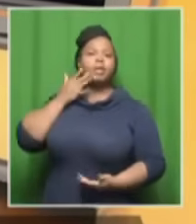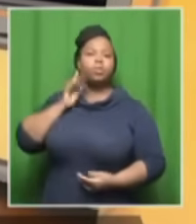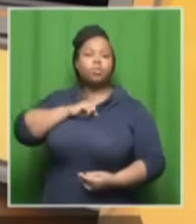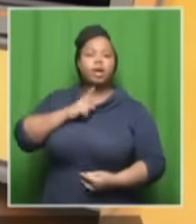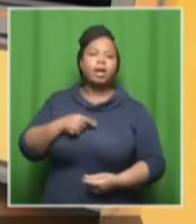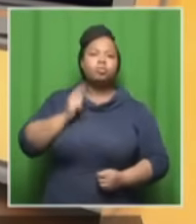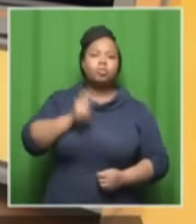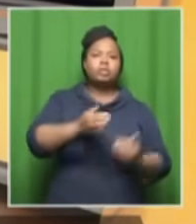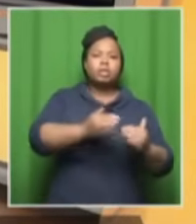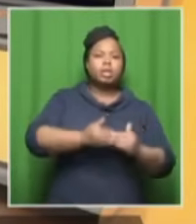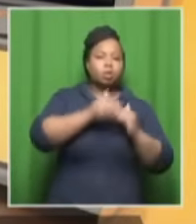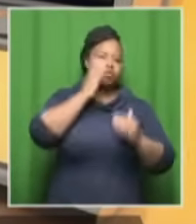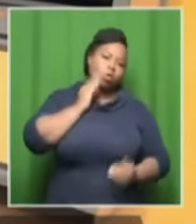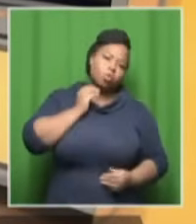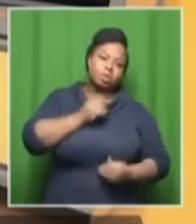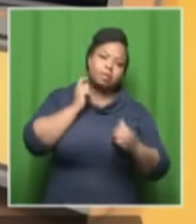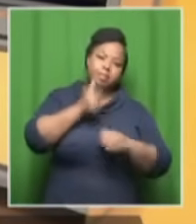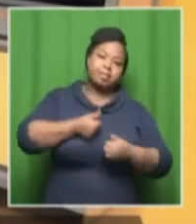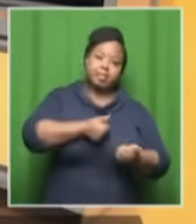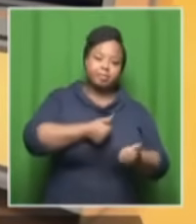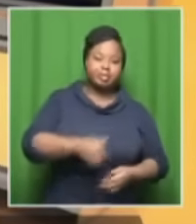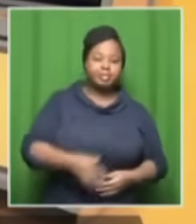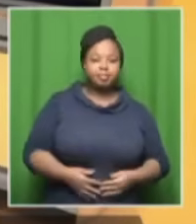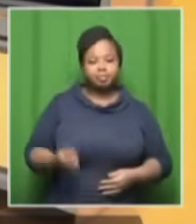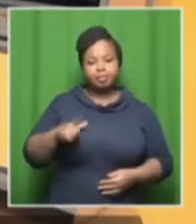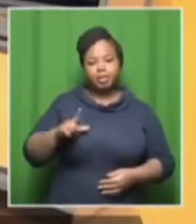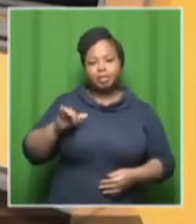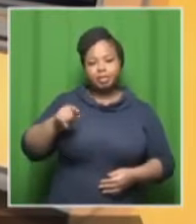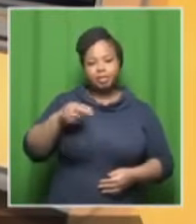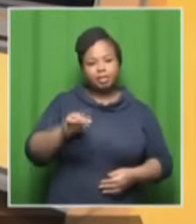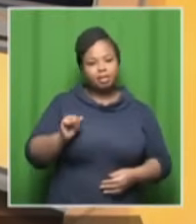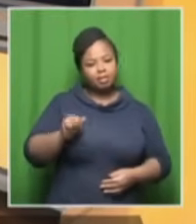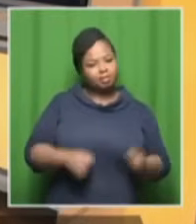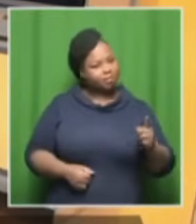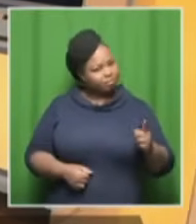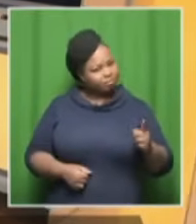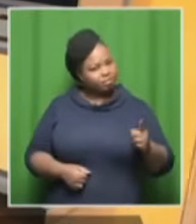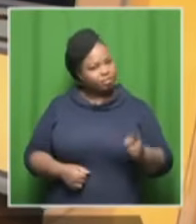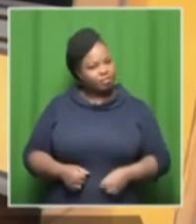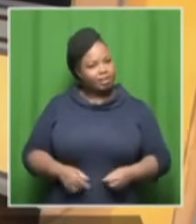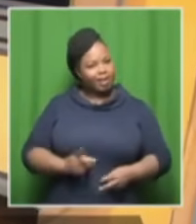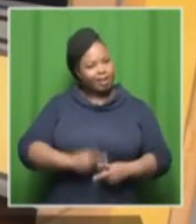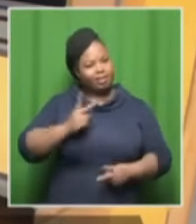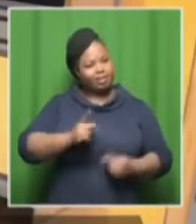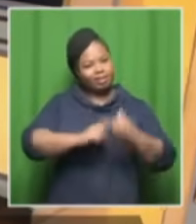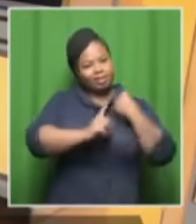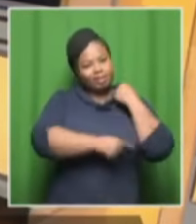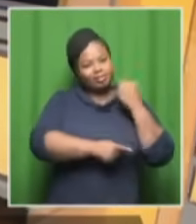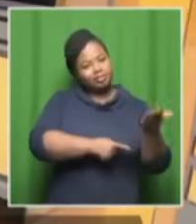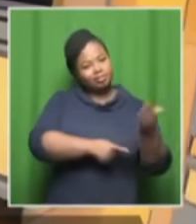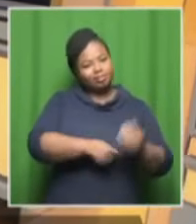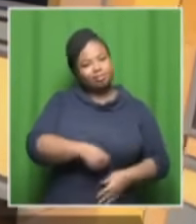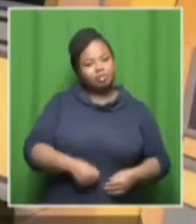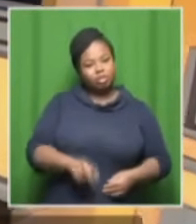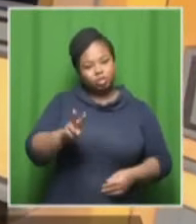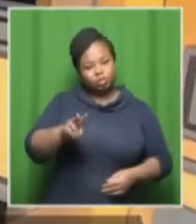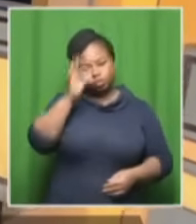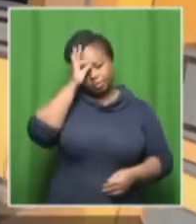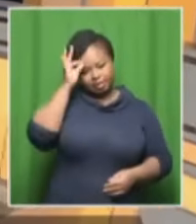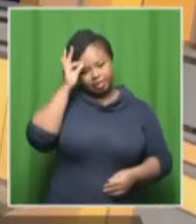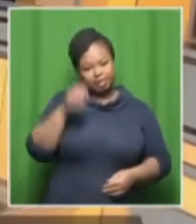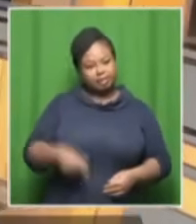So we'll look more at that. And then I think, Lita, we haven't spoken to you. So you're the final one. Give us your 2 minutes